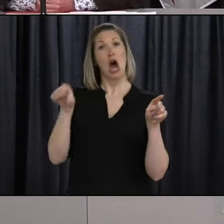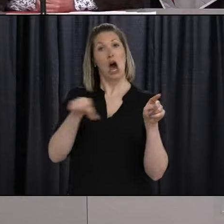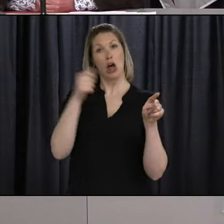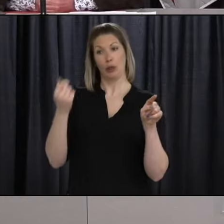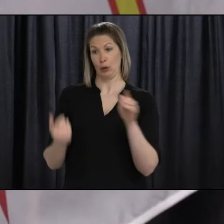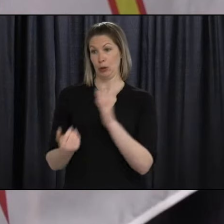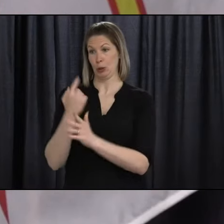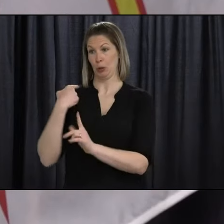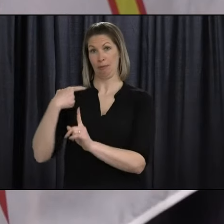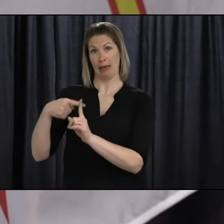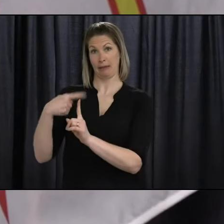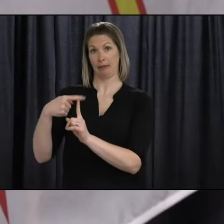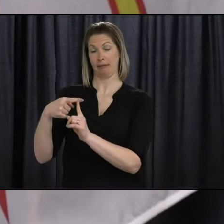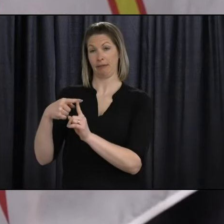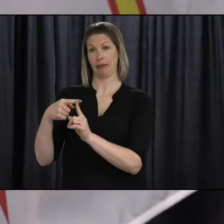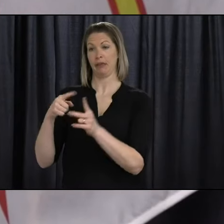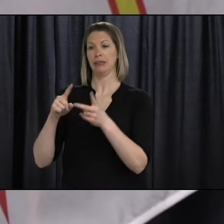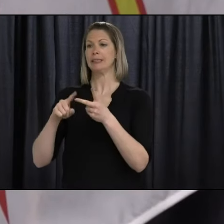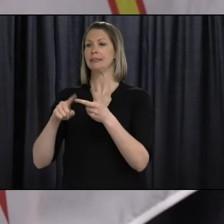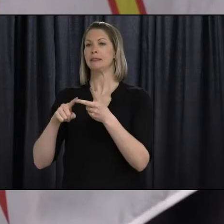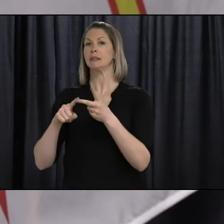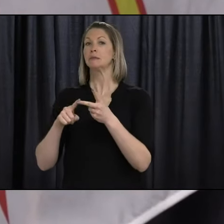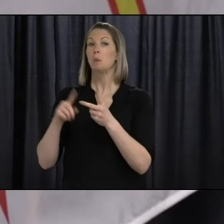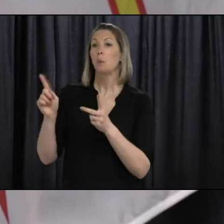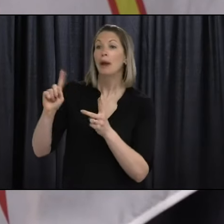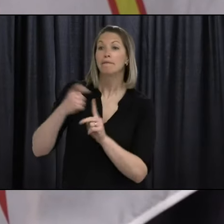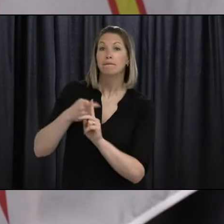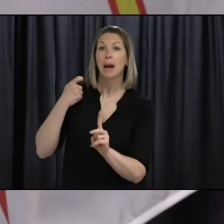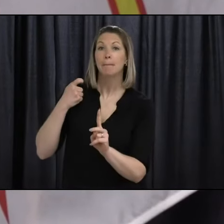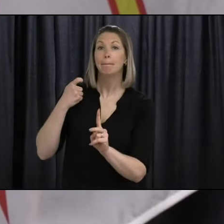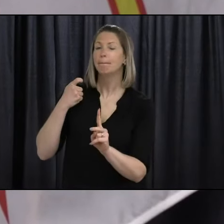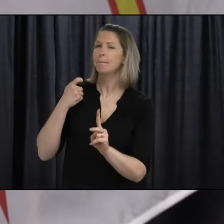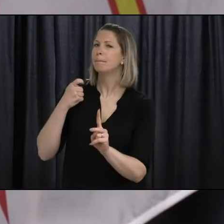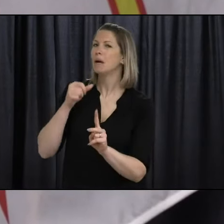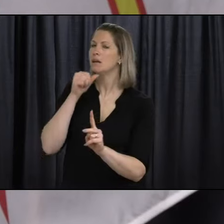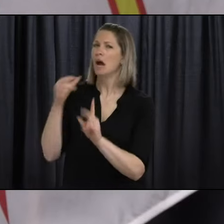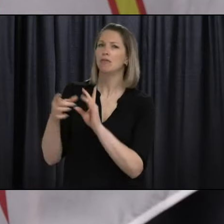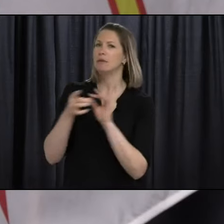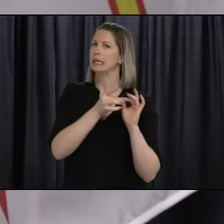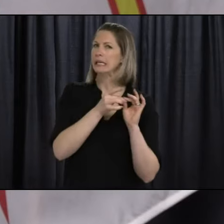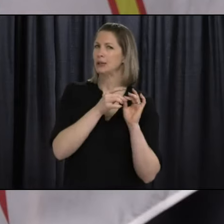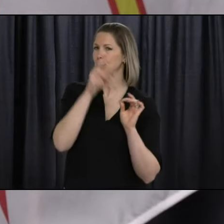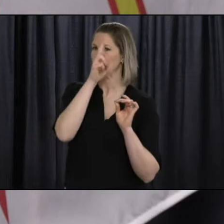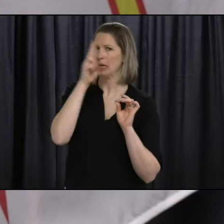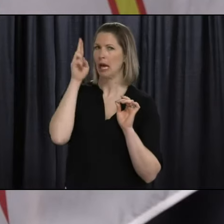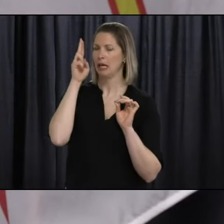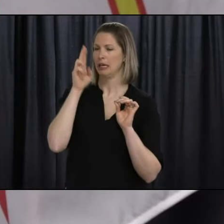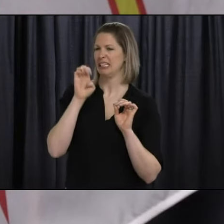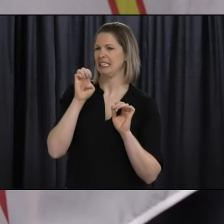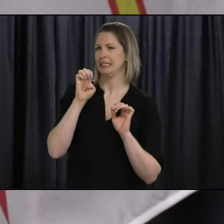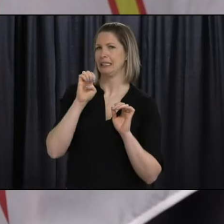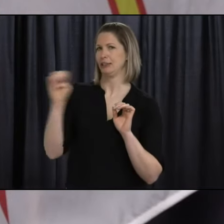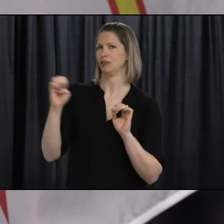ongoing, but preliminary information doesn't indicate that it's related to the healthcare situation at Eastern